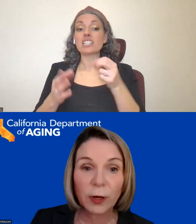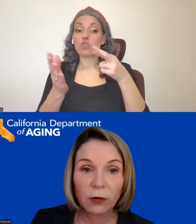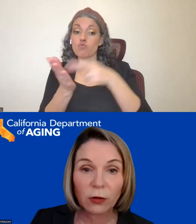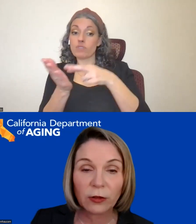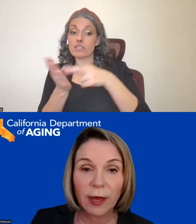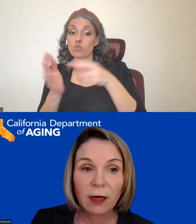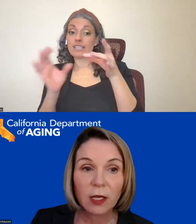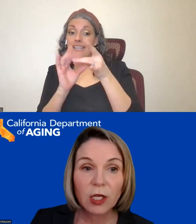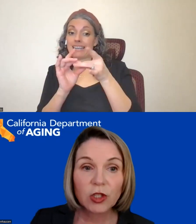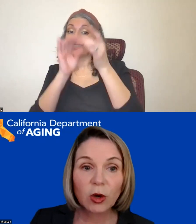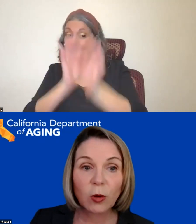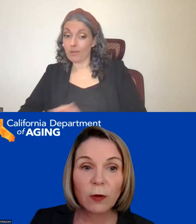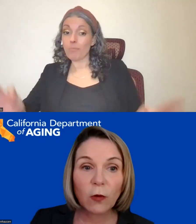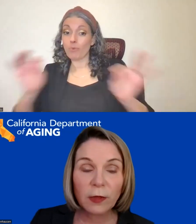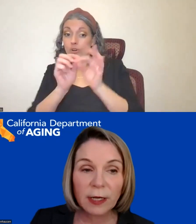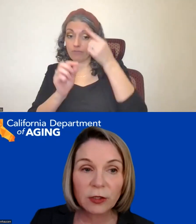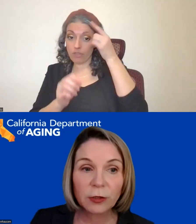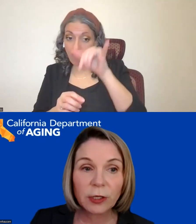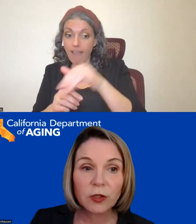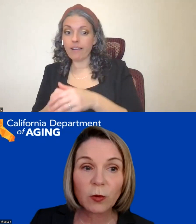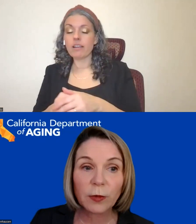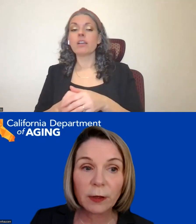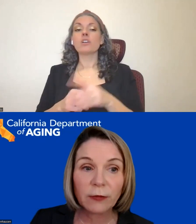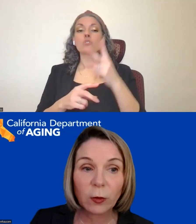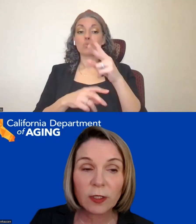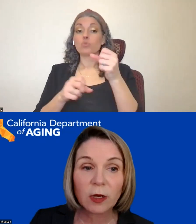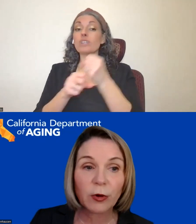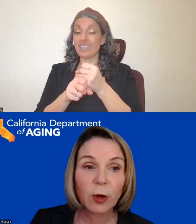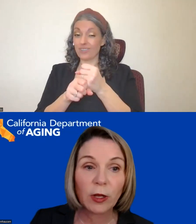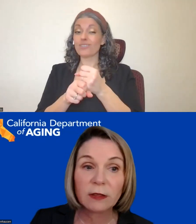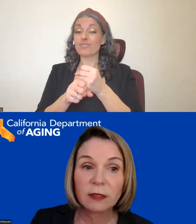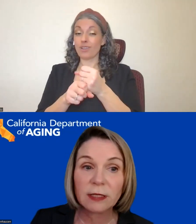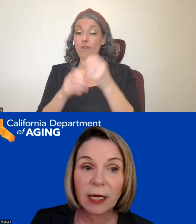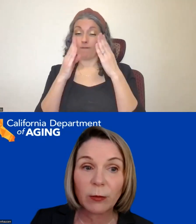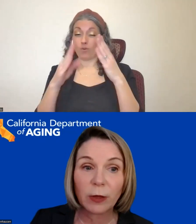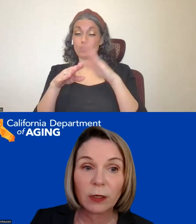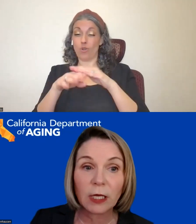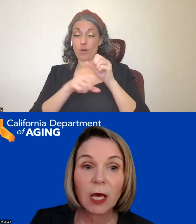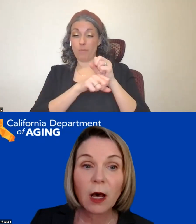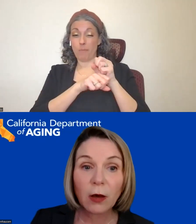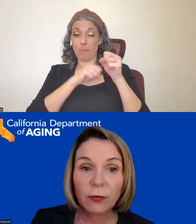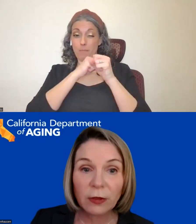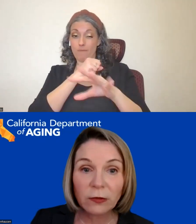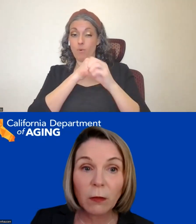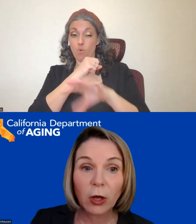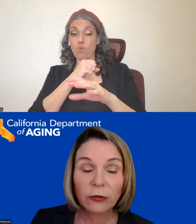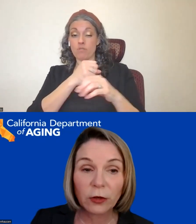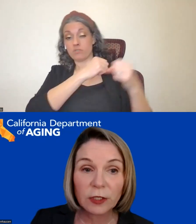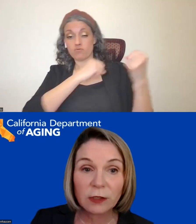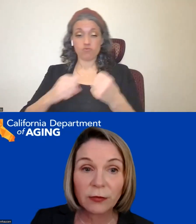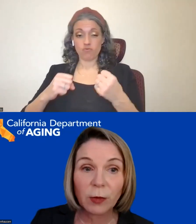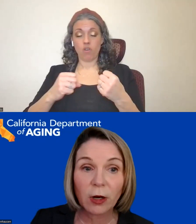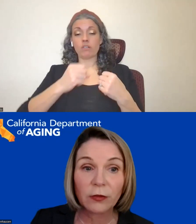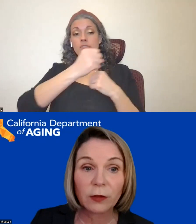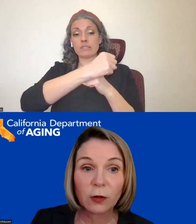are critical to that. So over the next 2 years, we're really focused on promoting the sustainability of this